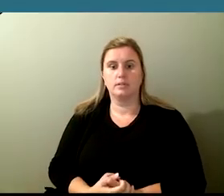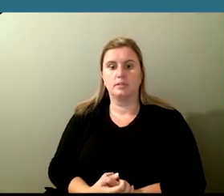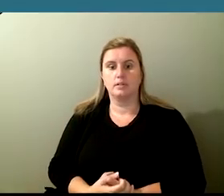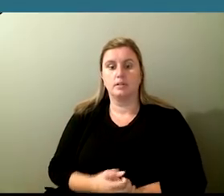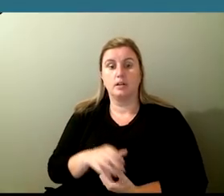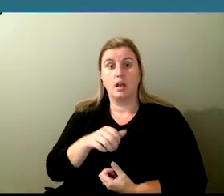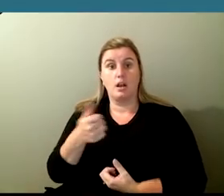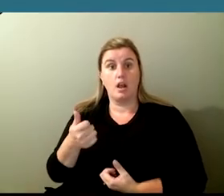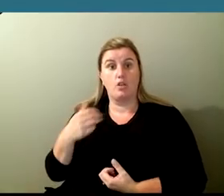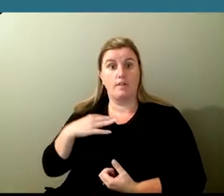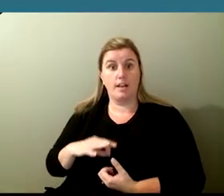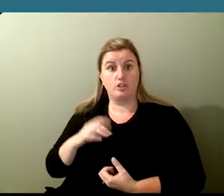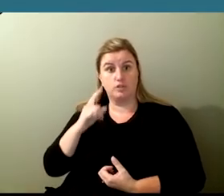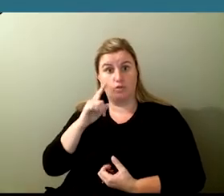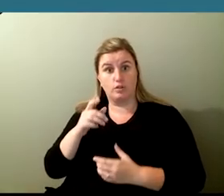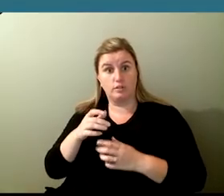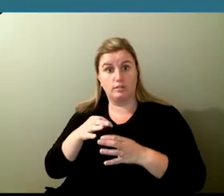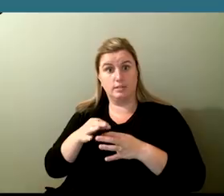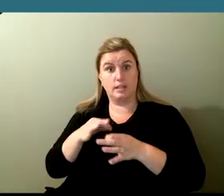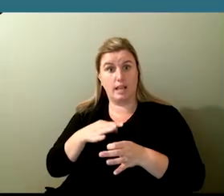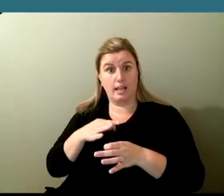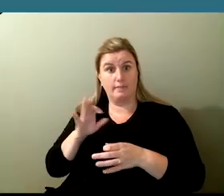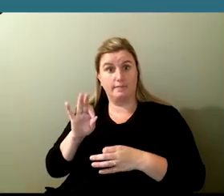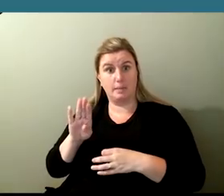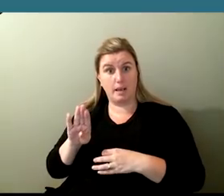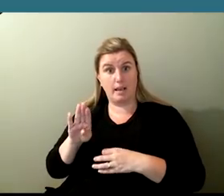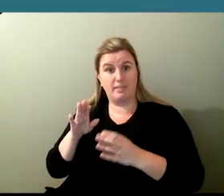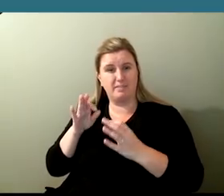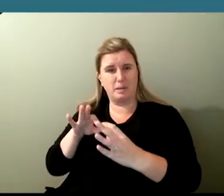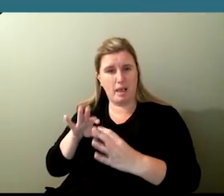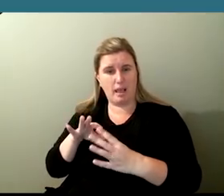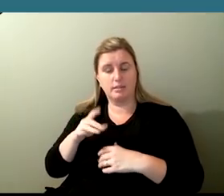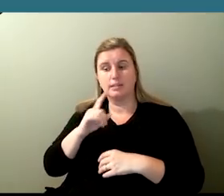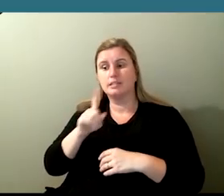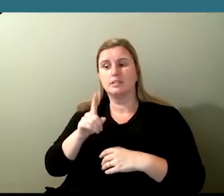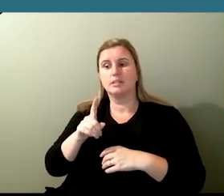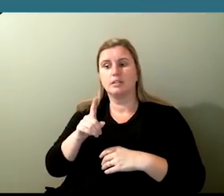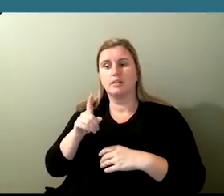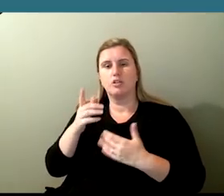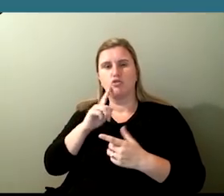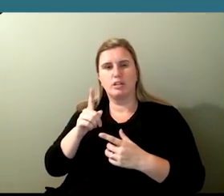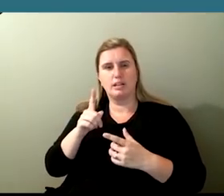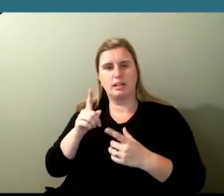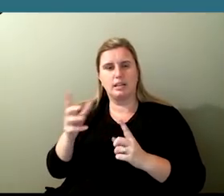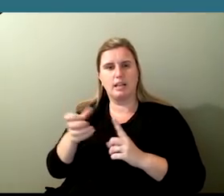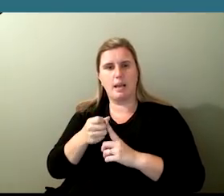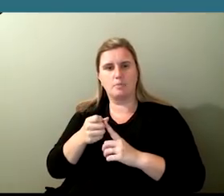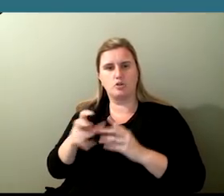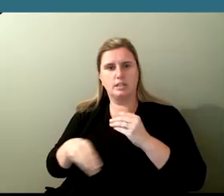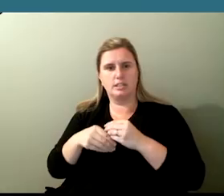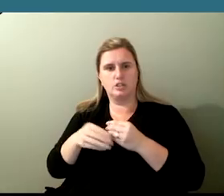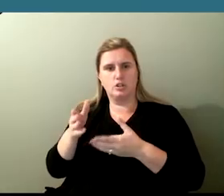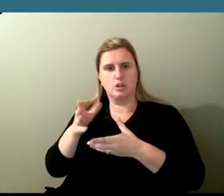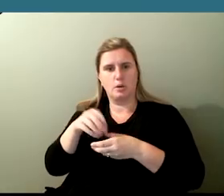Another advantage of delayed feedback could be that it allows us to really capture additional components